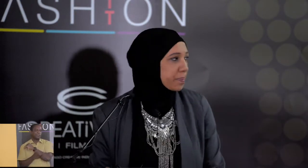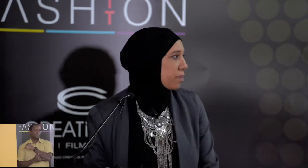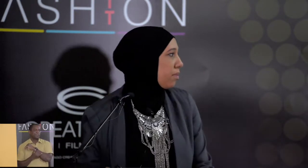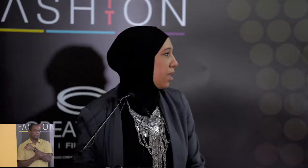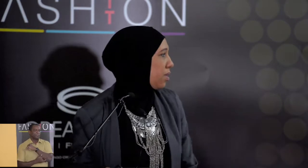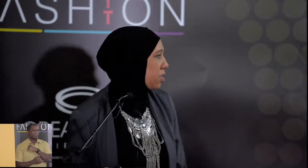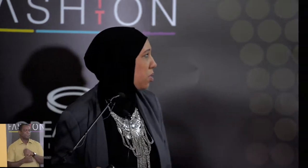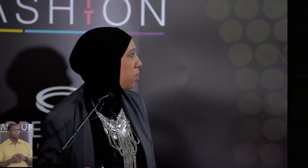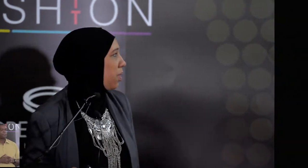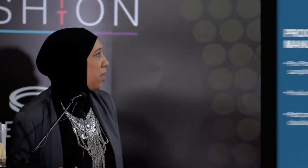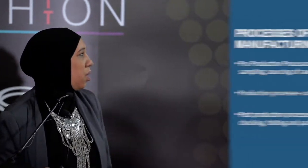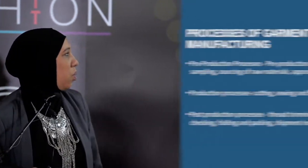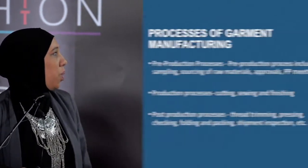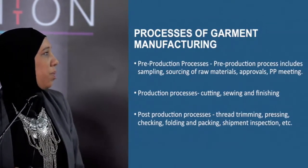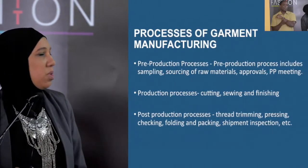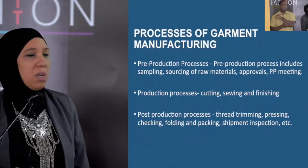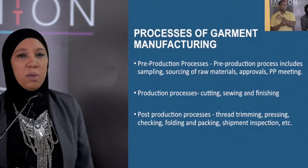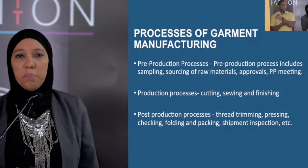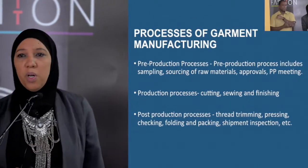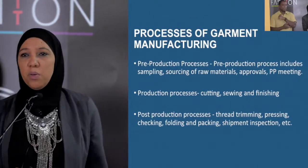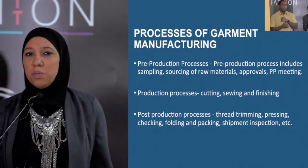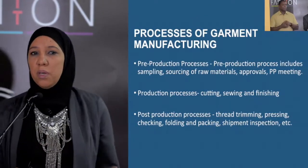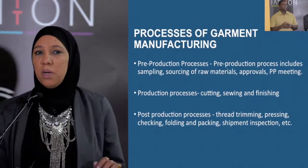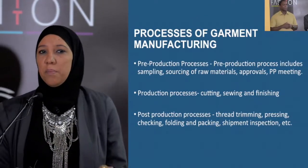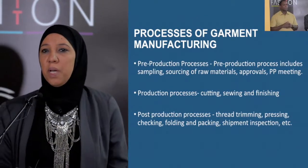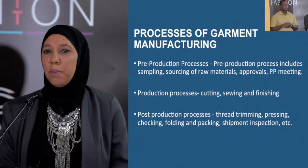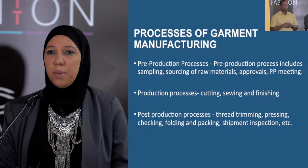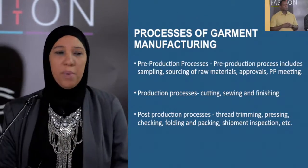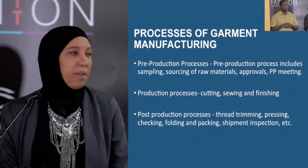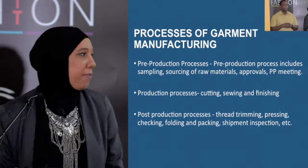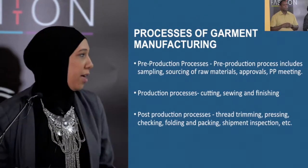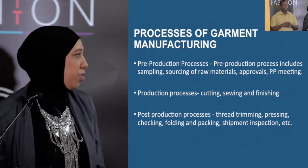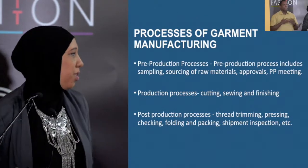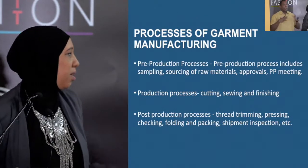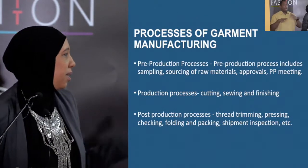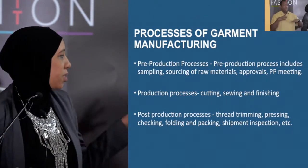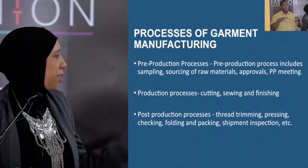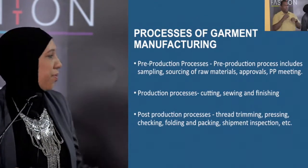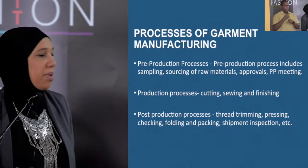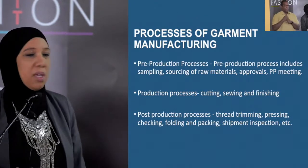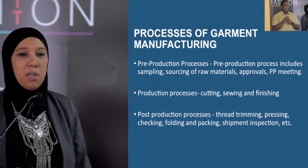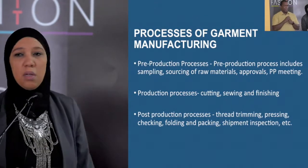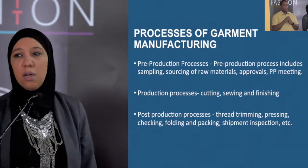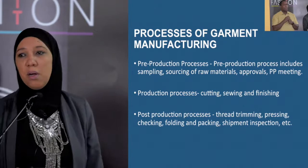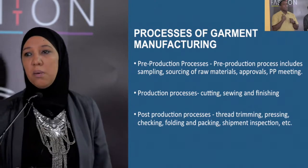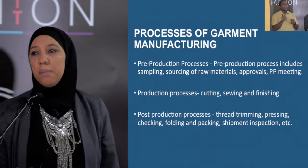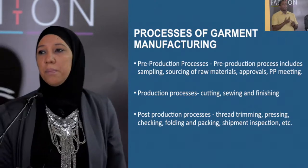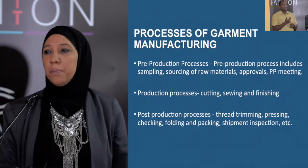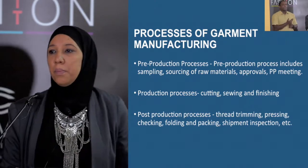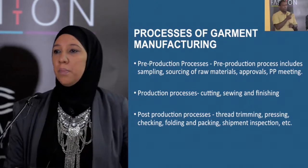export. So when we talk about garment manufacturing, there's three